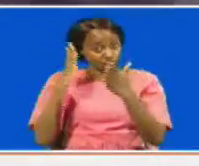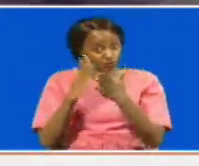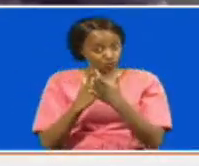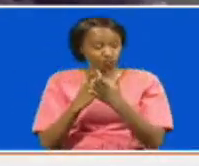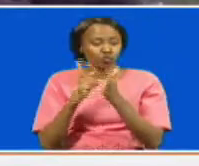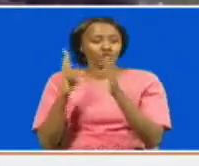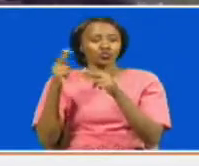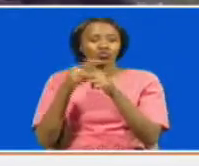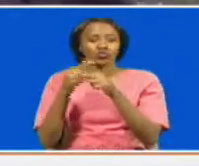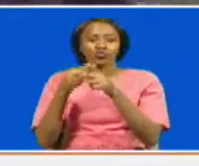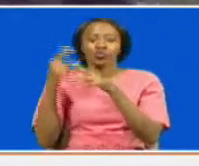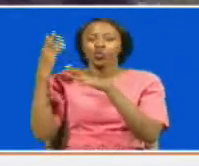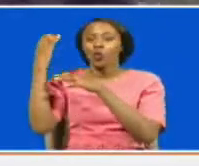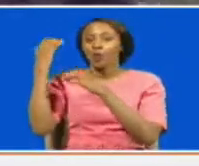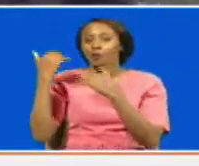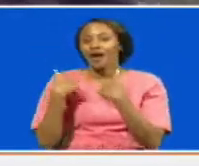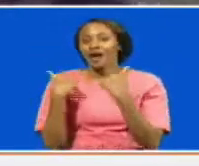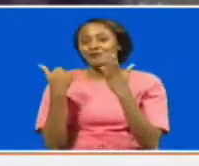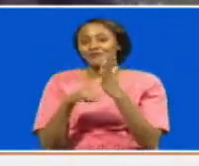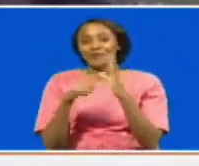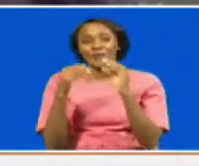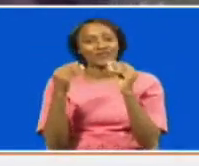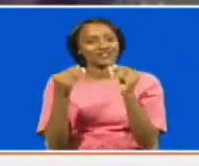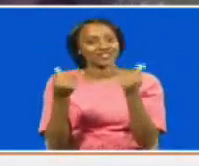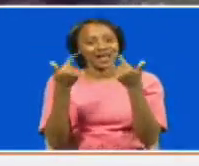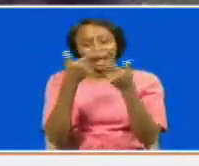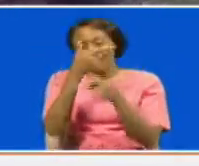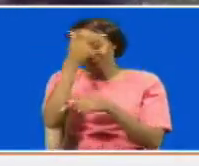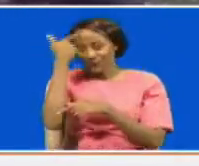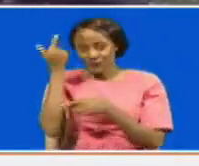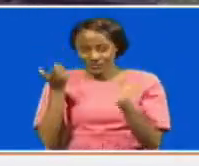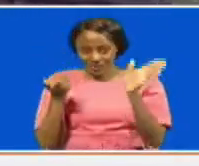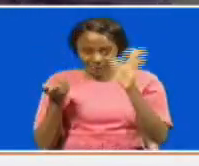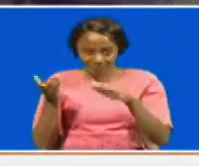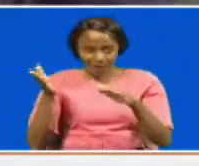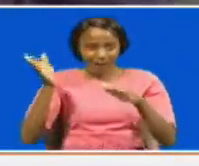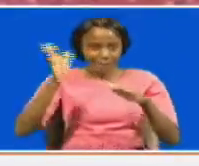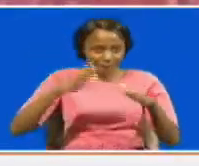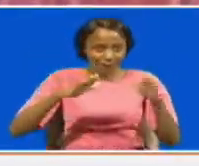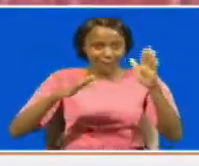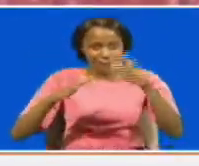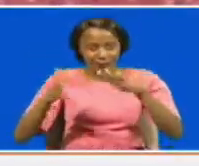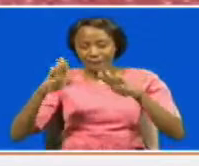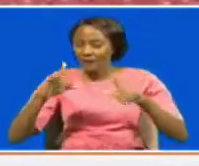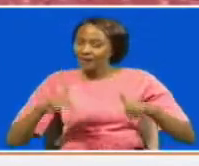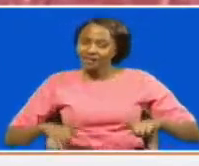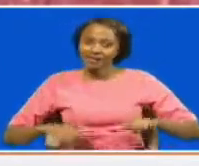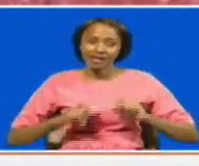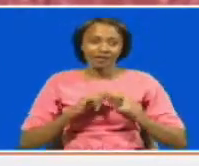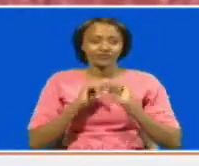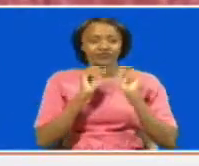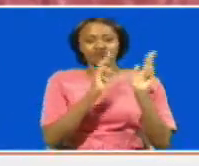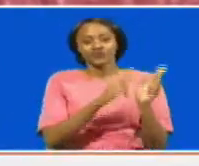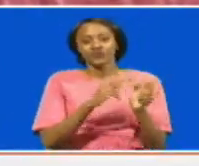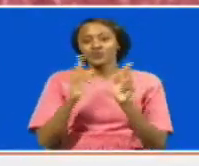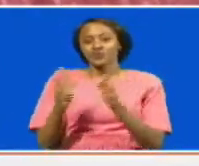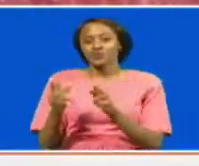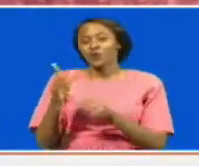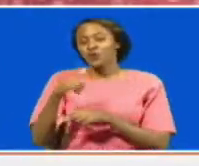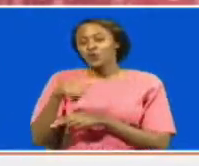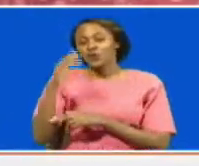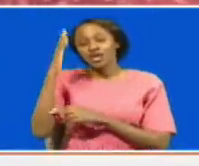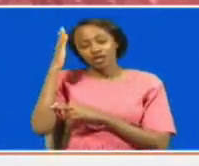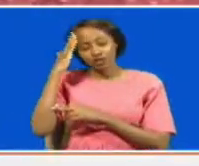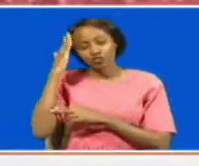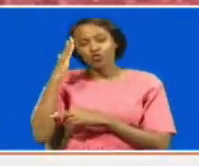shida itamalizika ili wao pia watarudi polepole kule kwao. We are known as people who love peace and who love